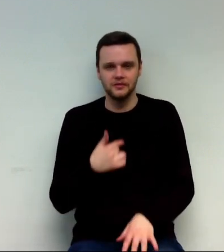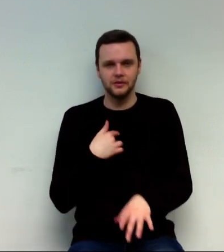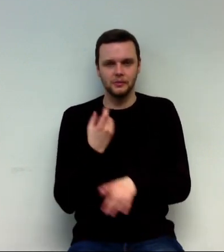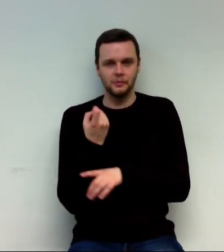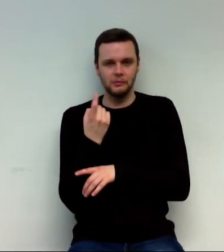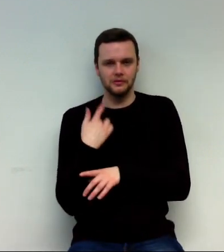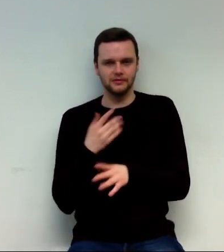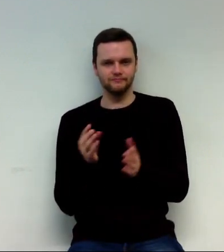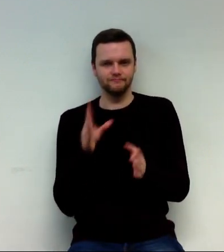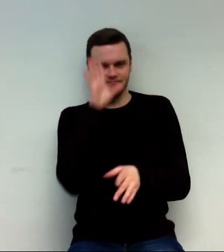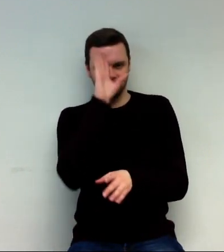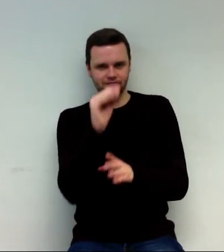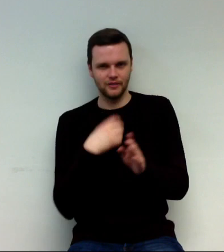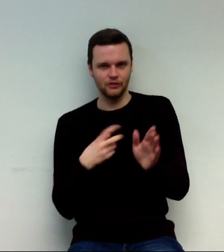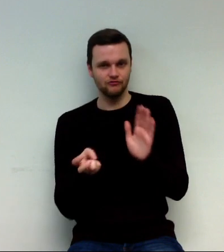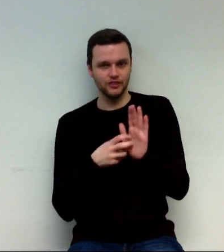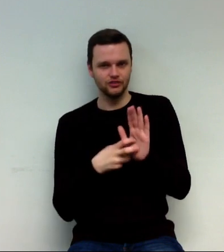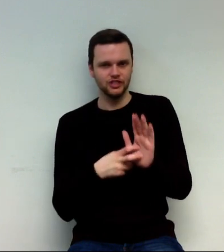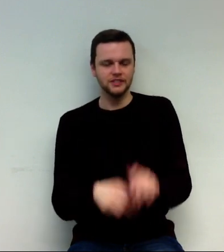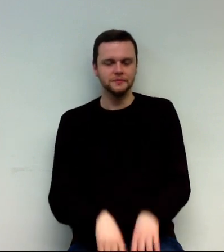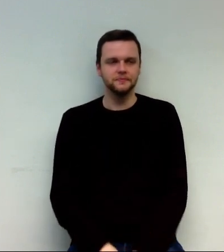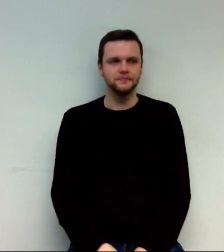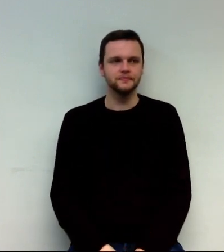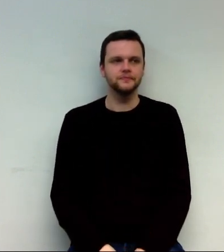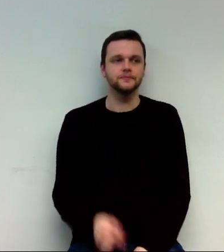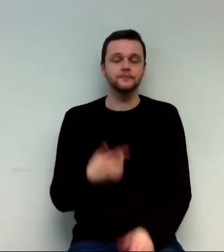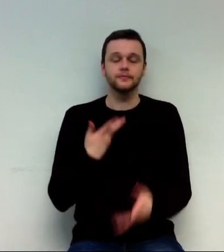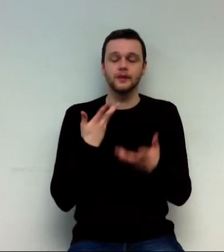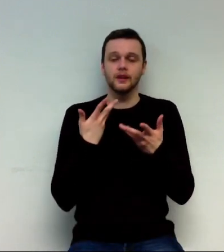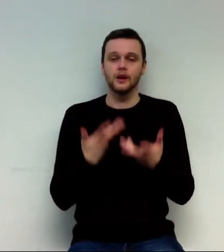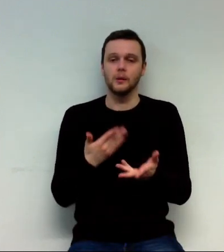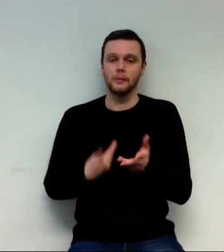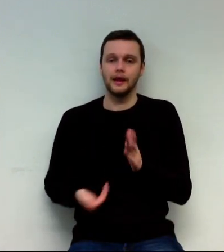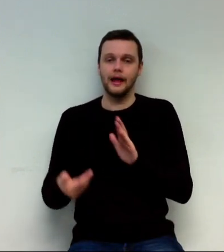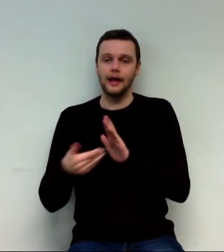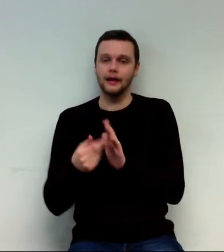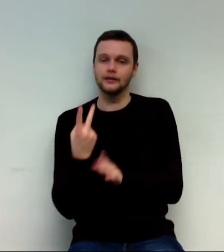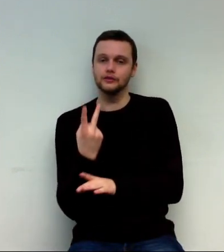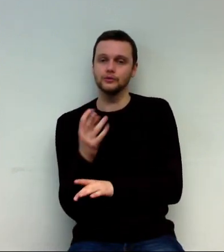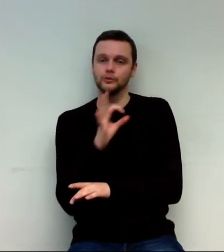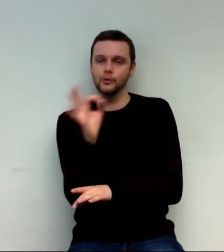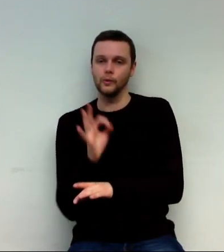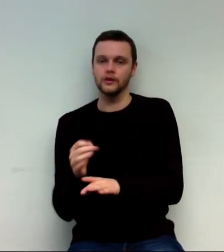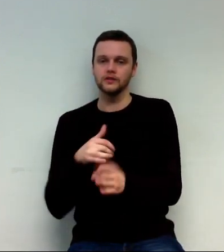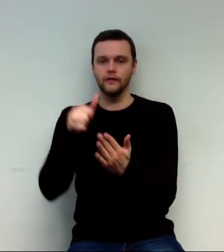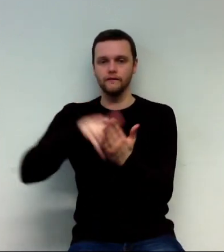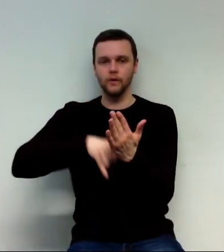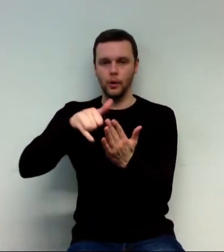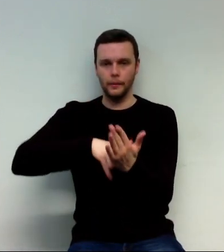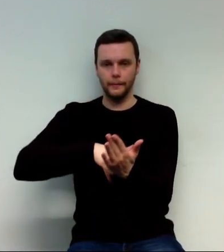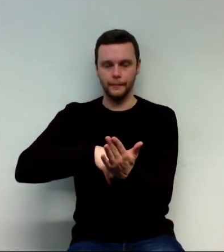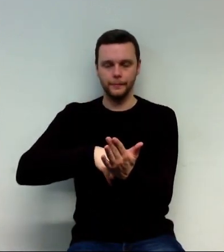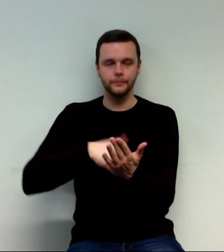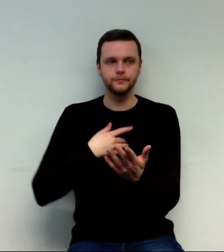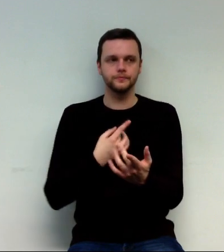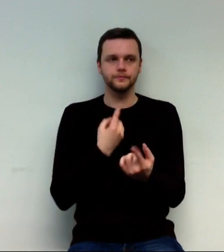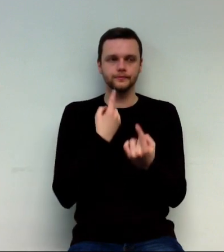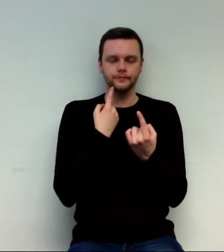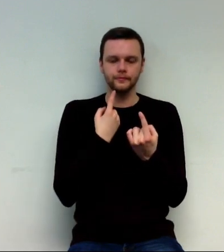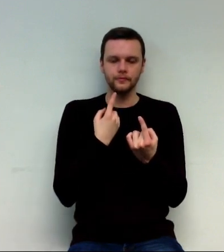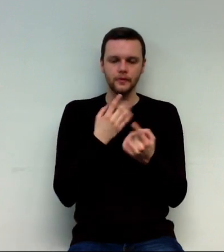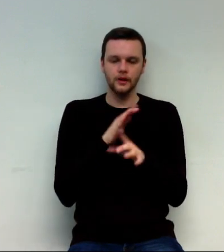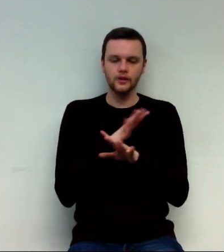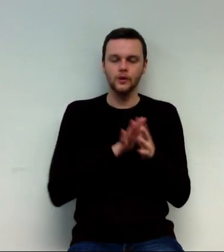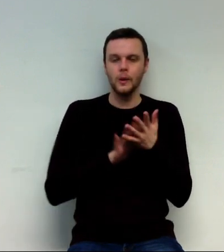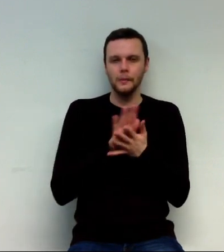one more time, because that's my bag, we've added 2 questions into the form this year, which aren't necessarily